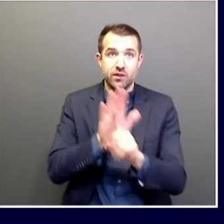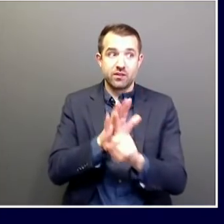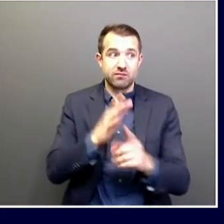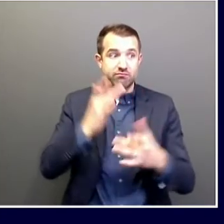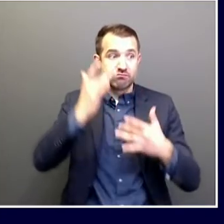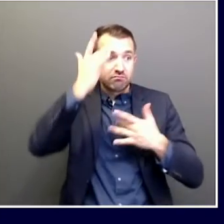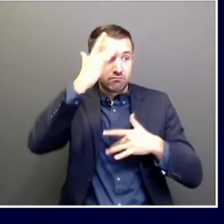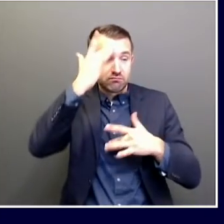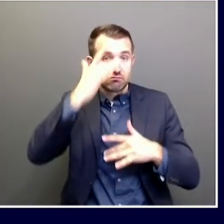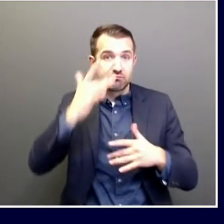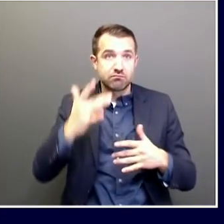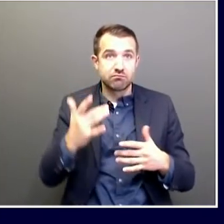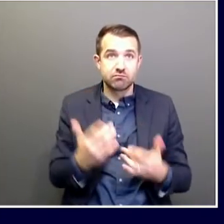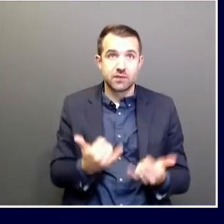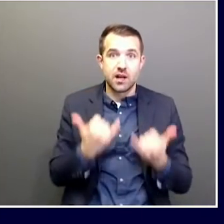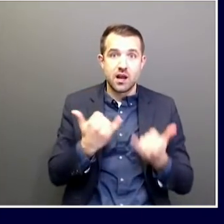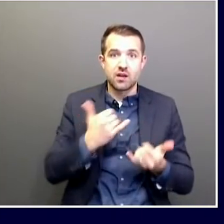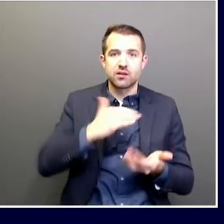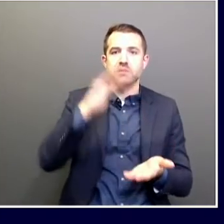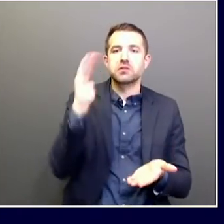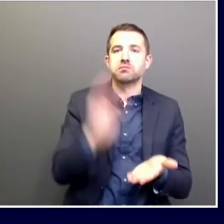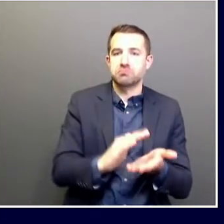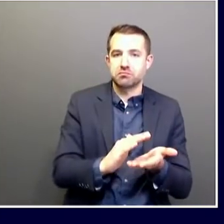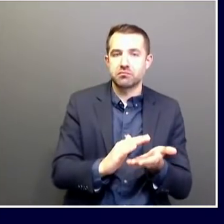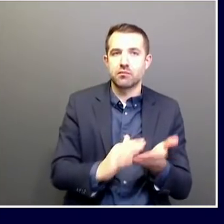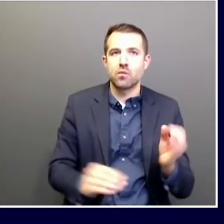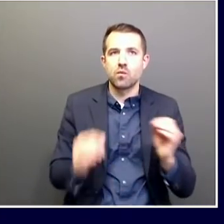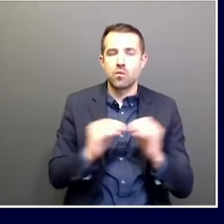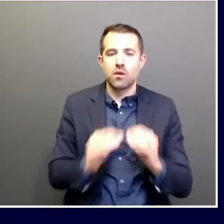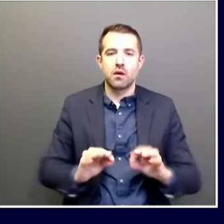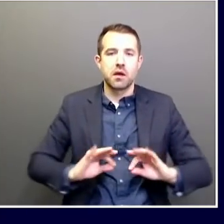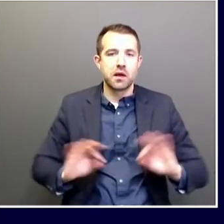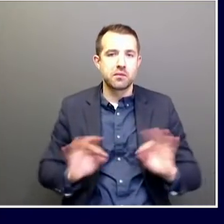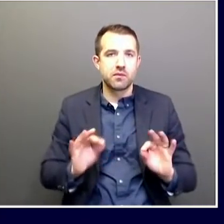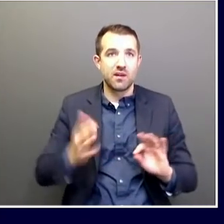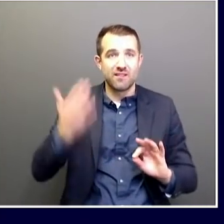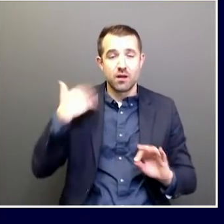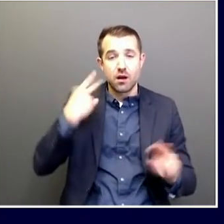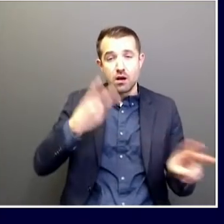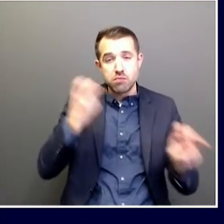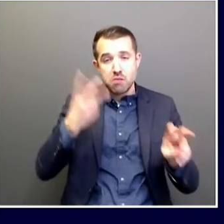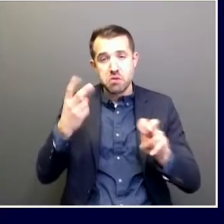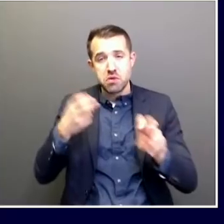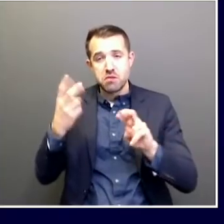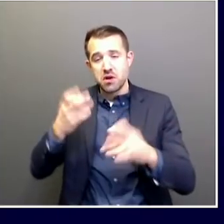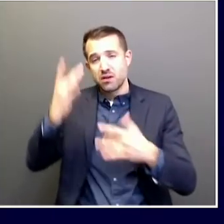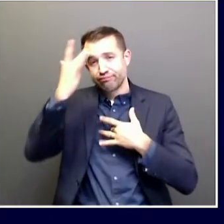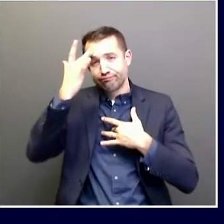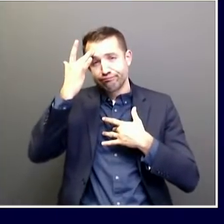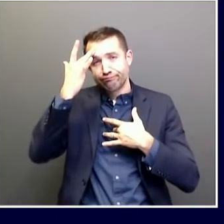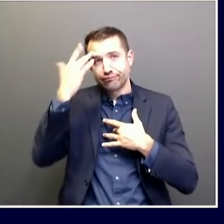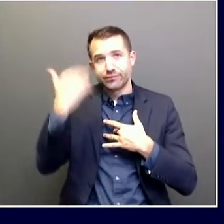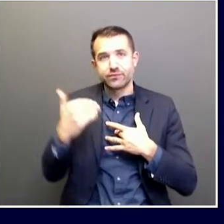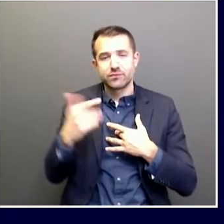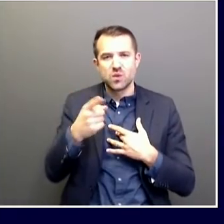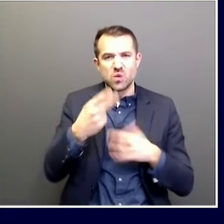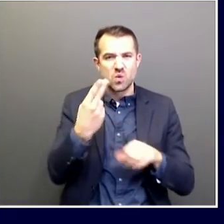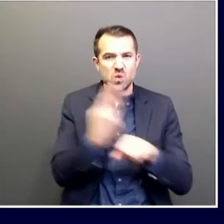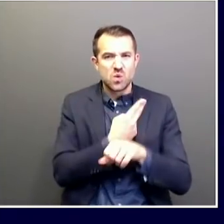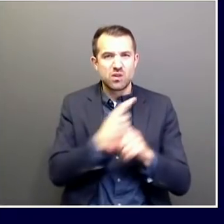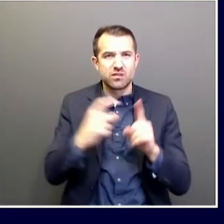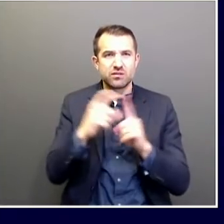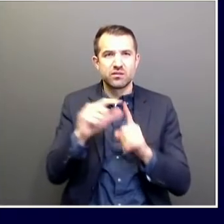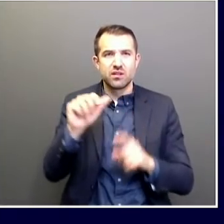to the pre-vaccine time. And just to clarify, when you say acuity of cases, you mean the symptoms that people are